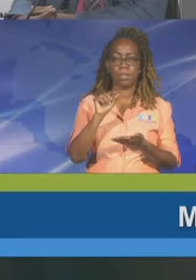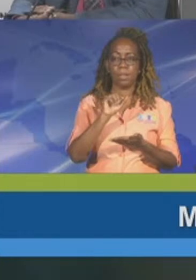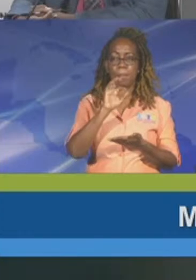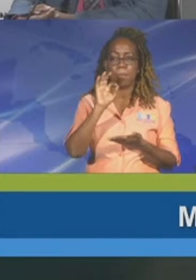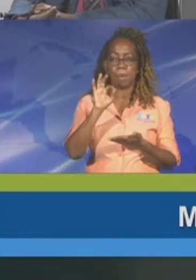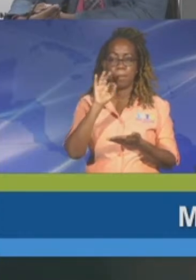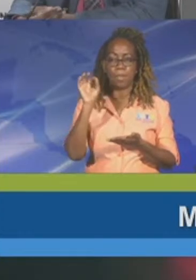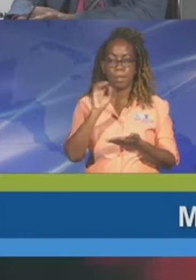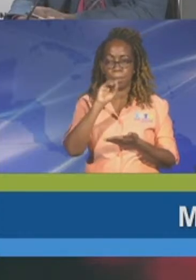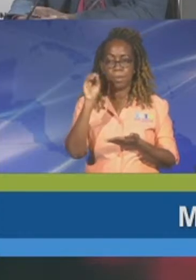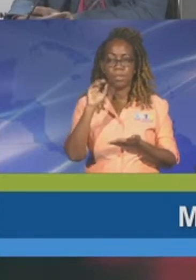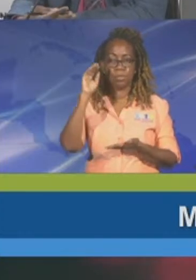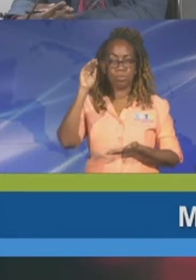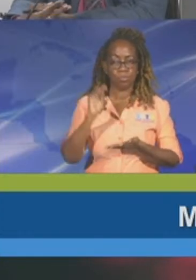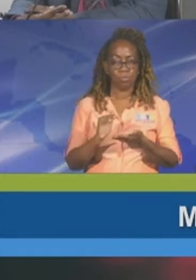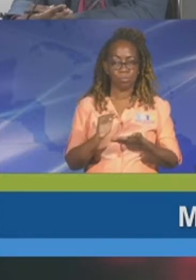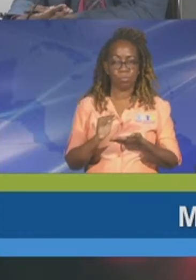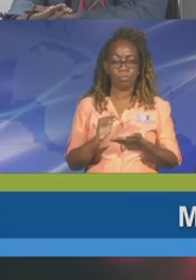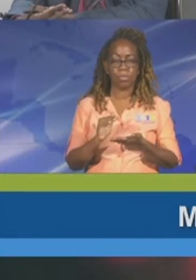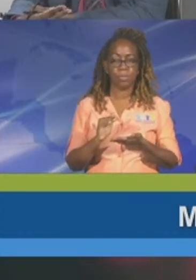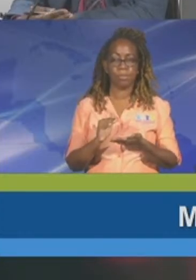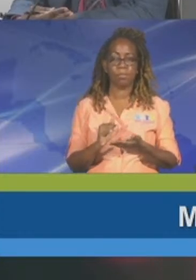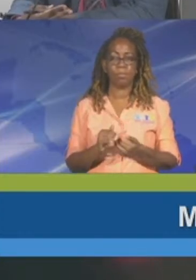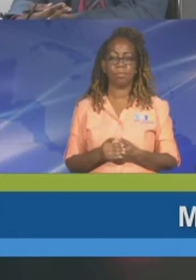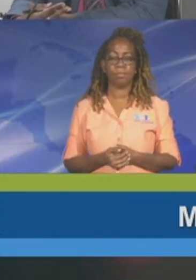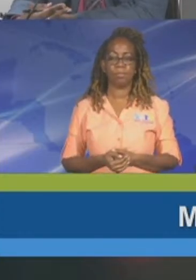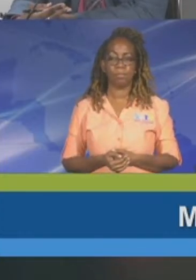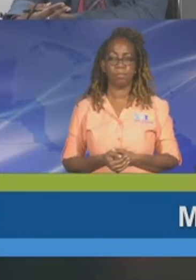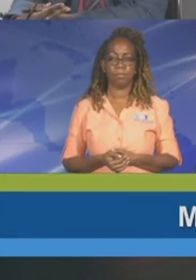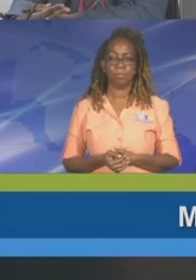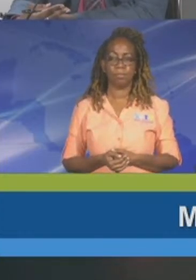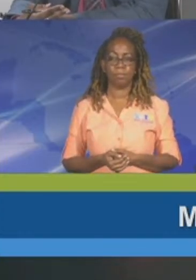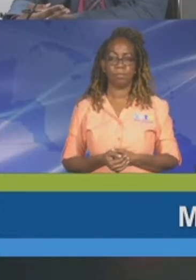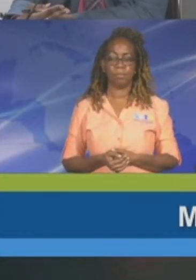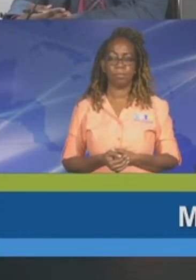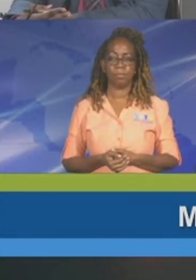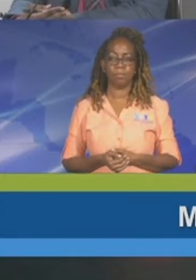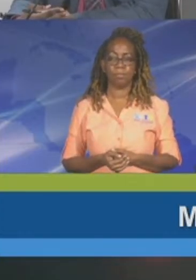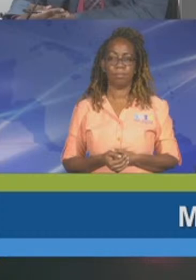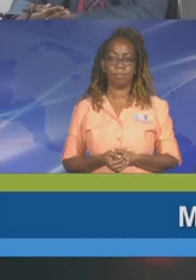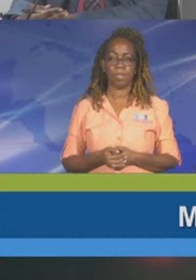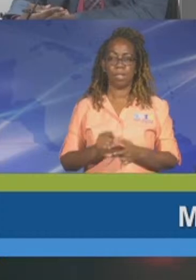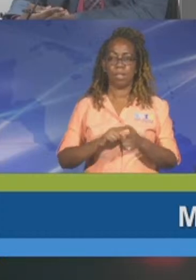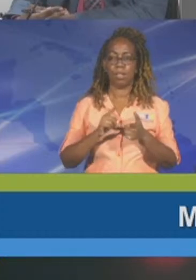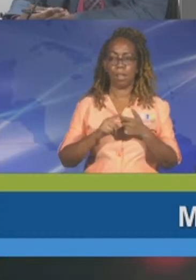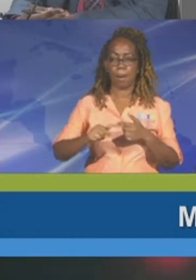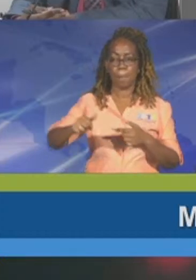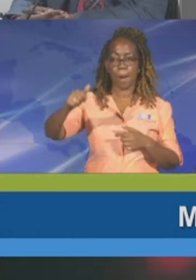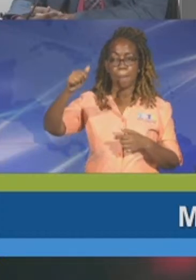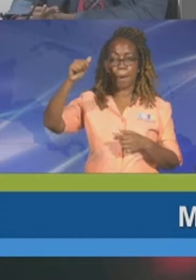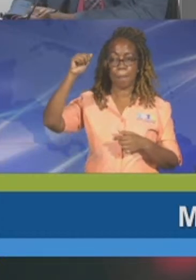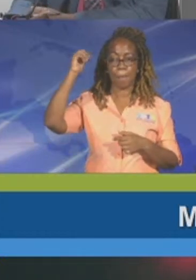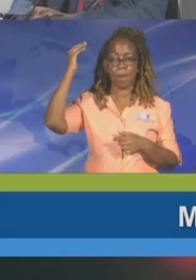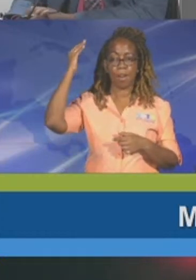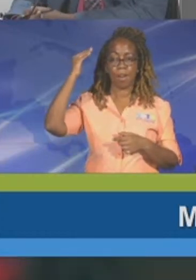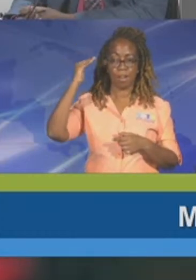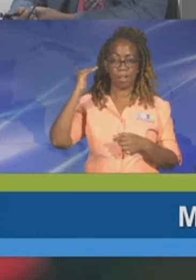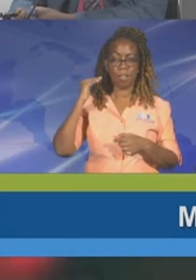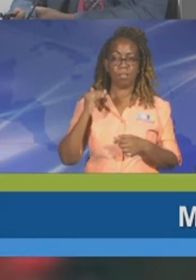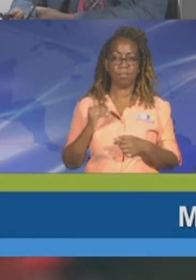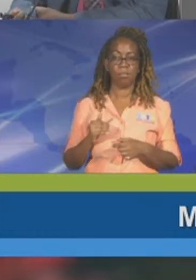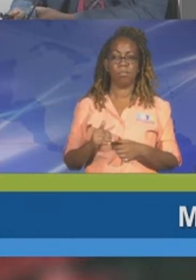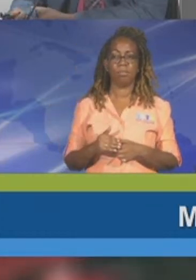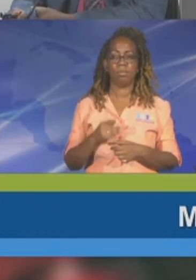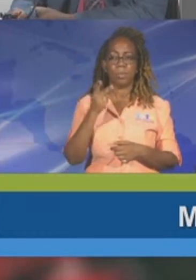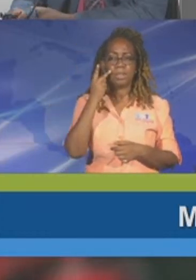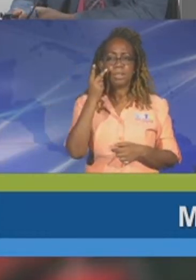20.9% decrease. Against that, we also look at the background section, that salmon section, which is showing a decrease in